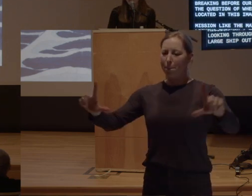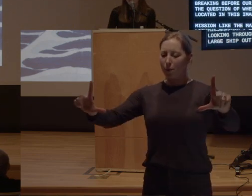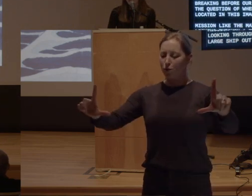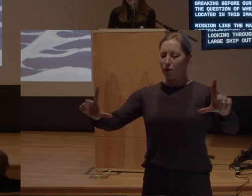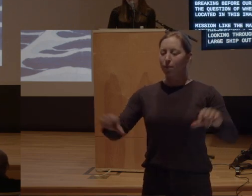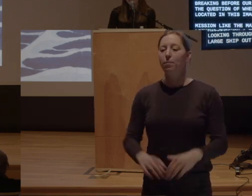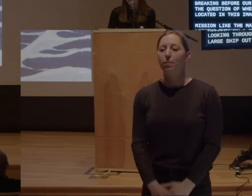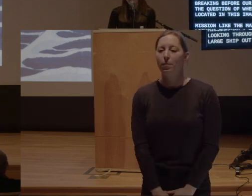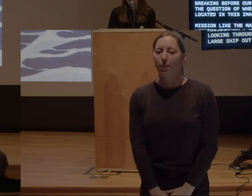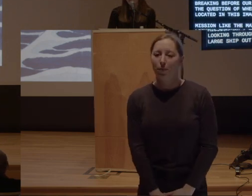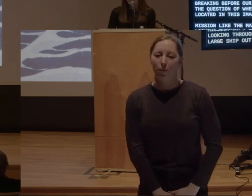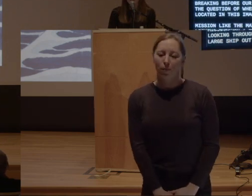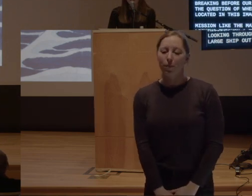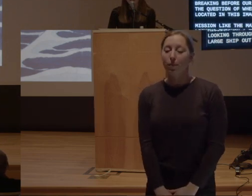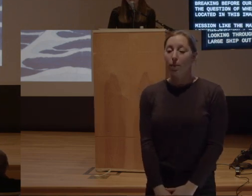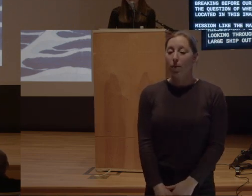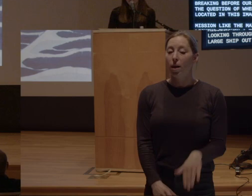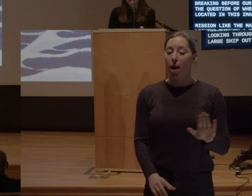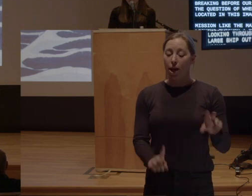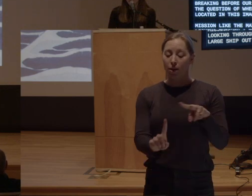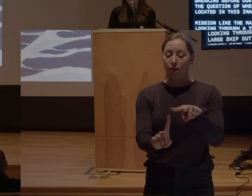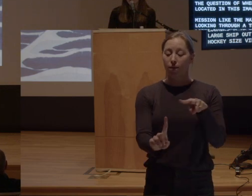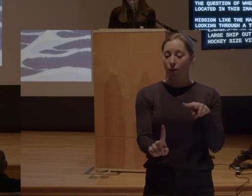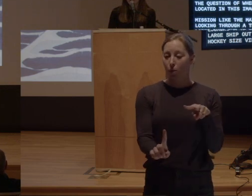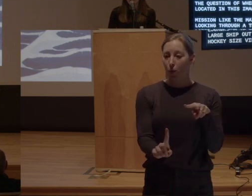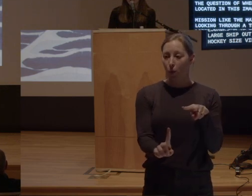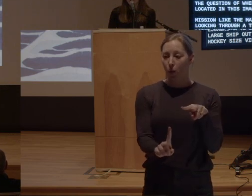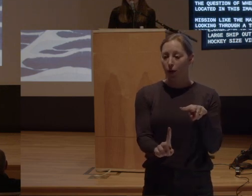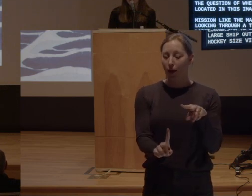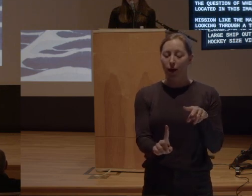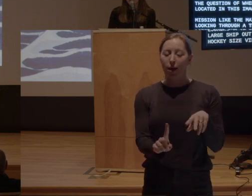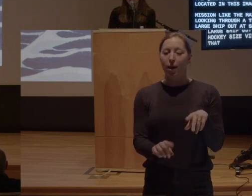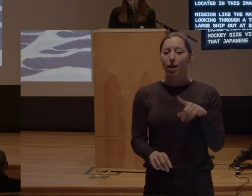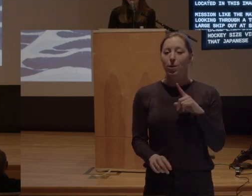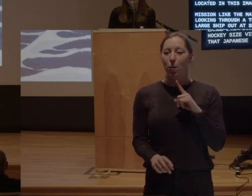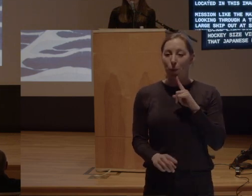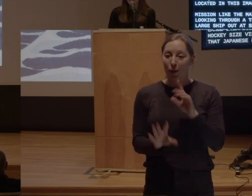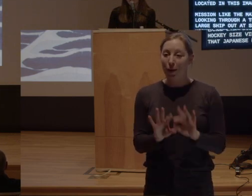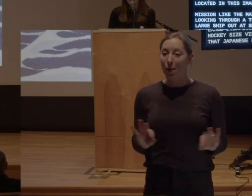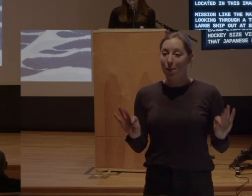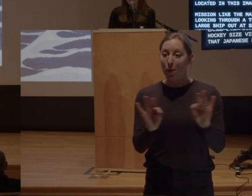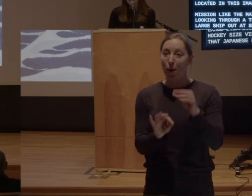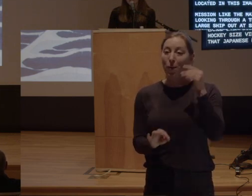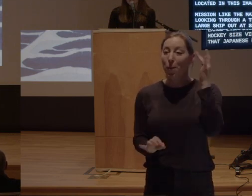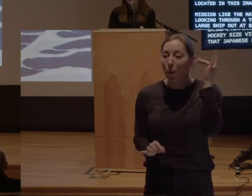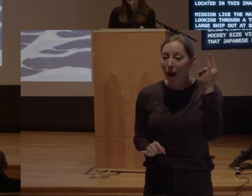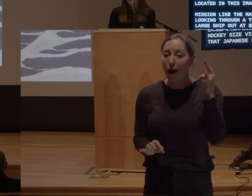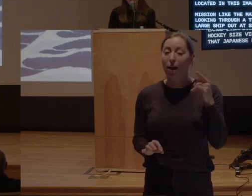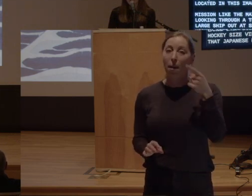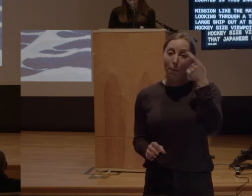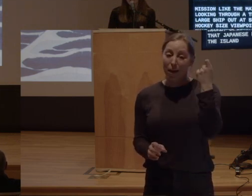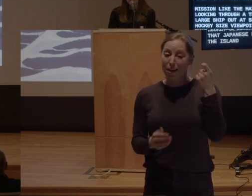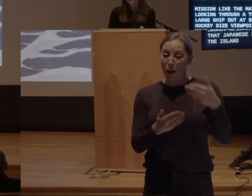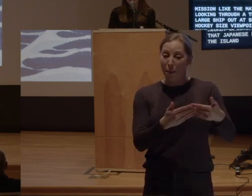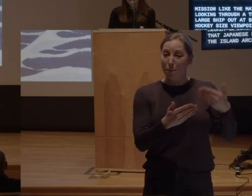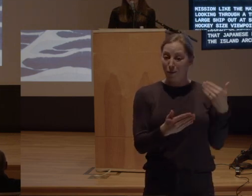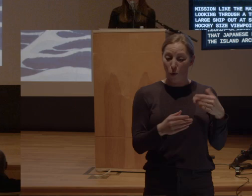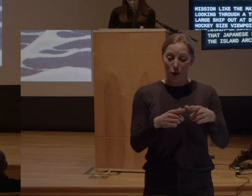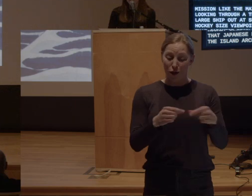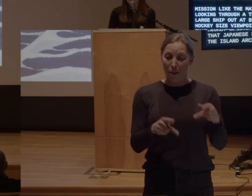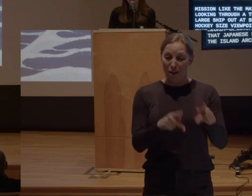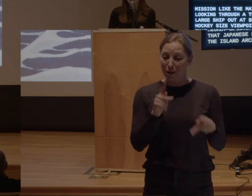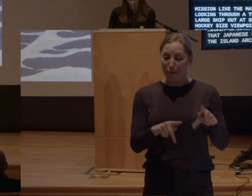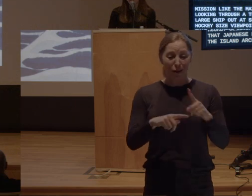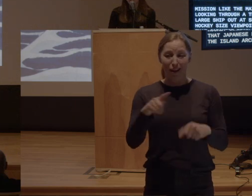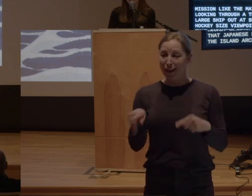Adding to the intrigue of Hokusai's viewpoint in this image, is the fact that Japanese people were forbidden from leaving the island archipelago under